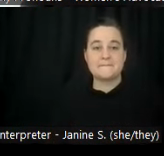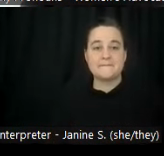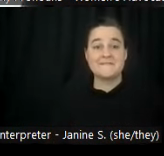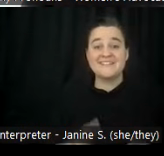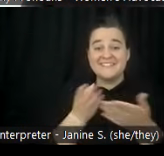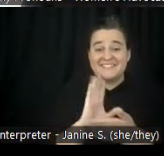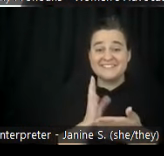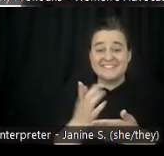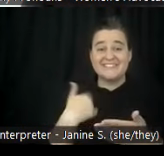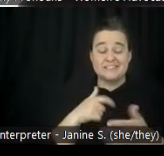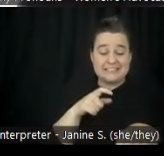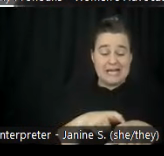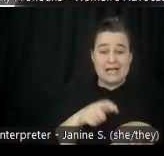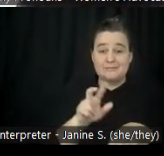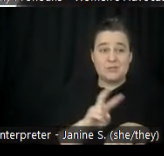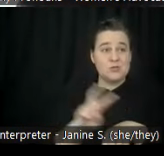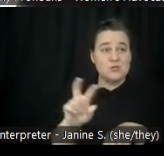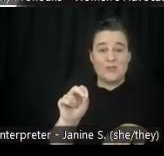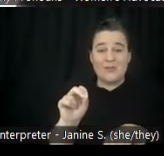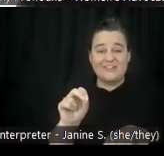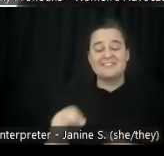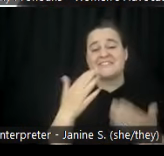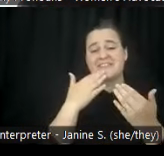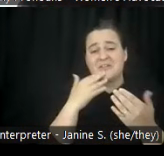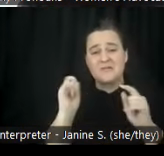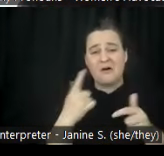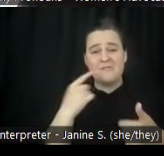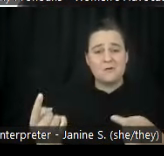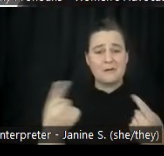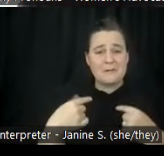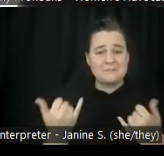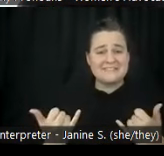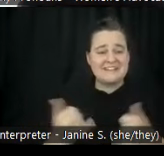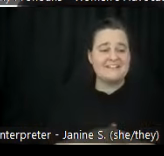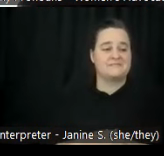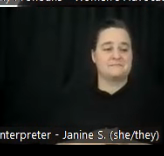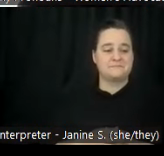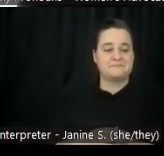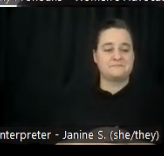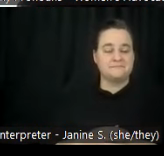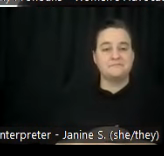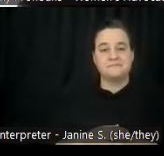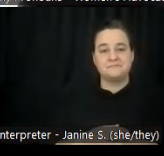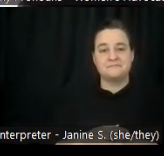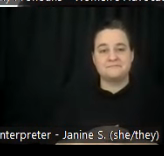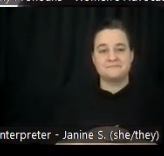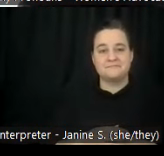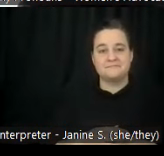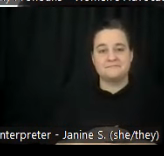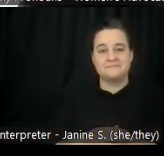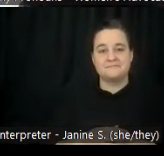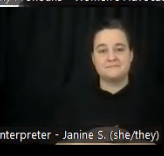All right, we are right at 2:30 Central. Thank you all so much for coming out.